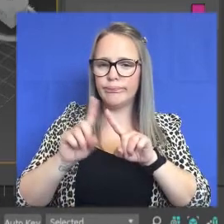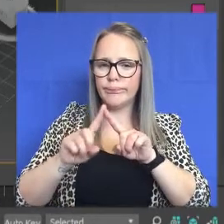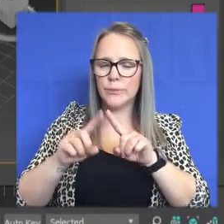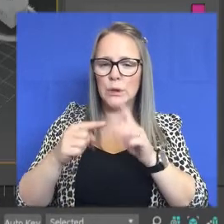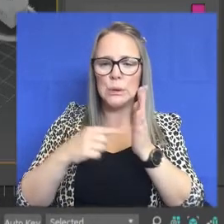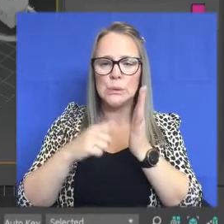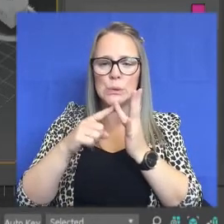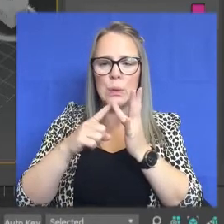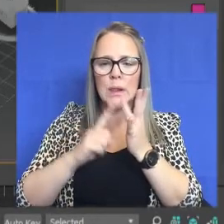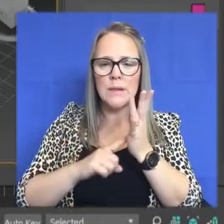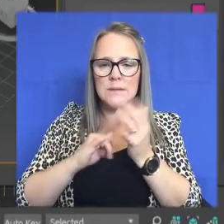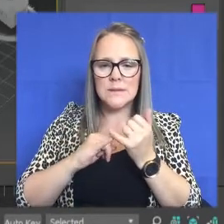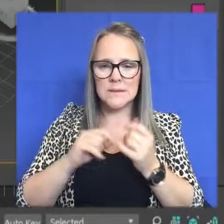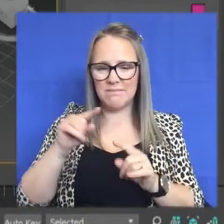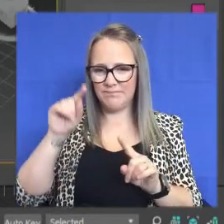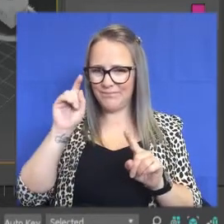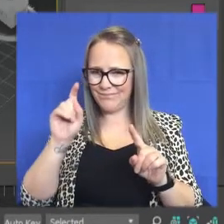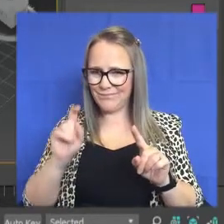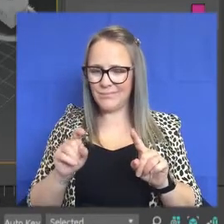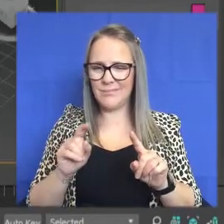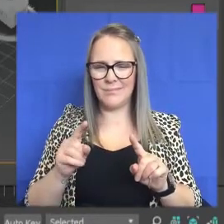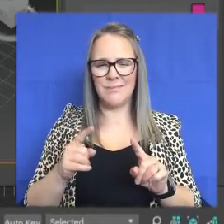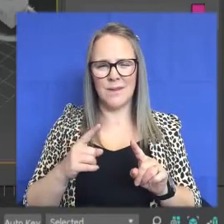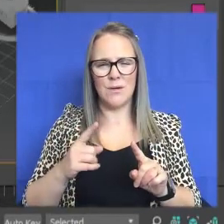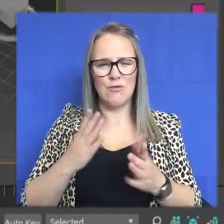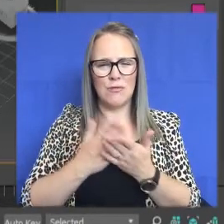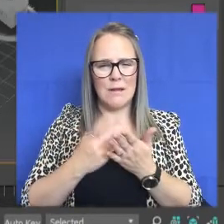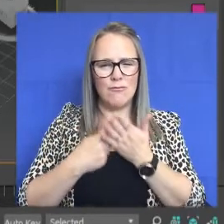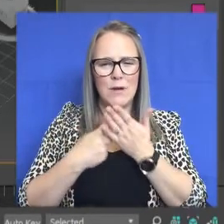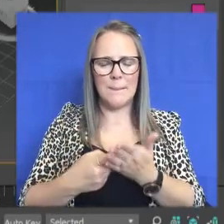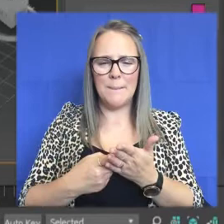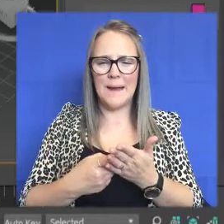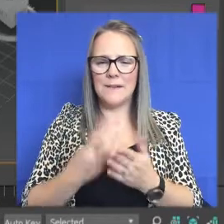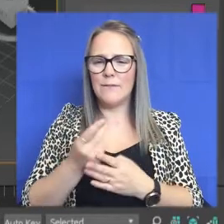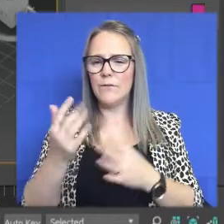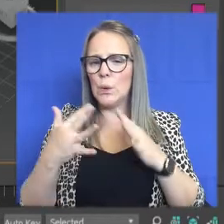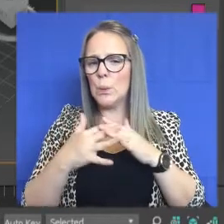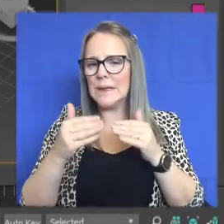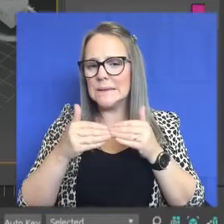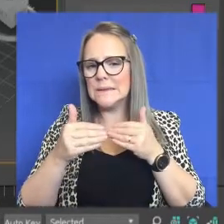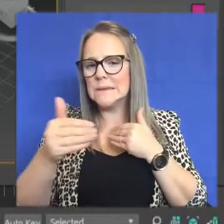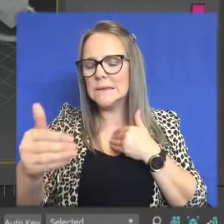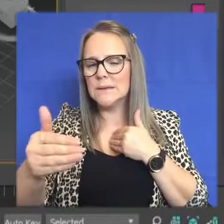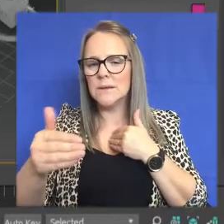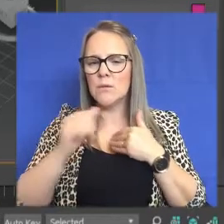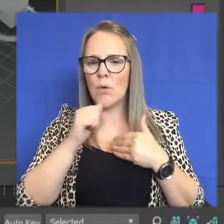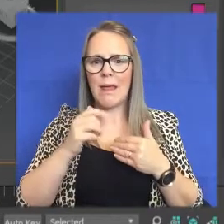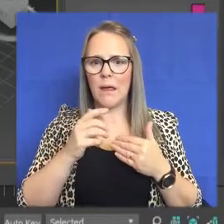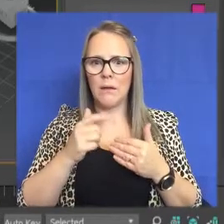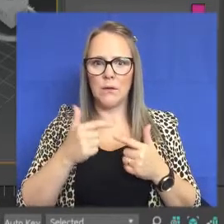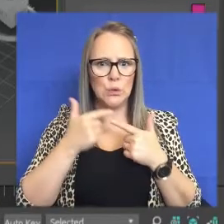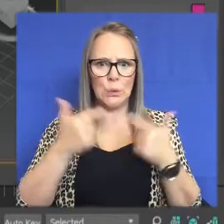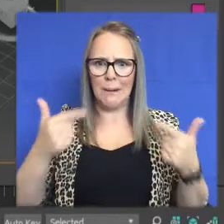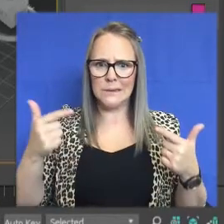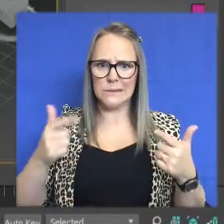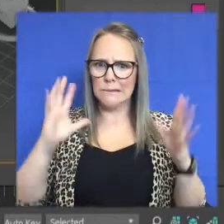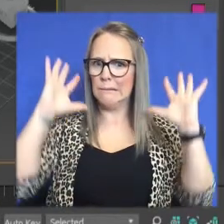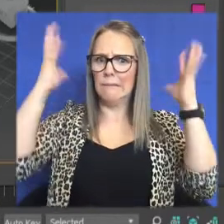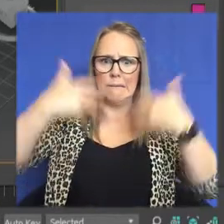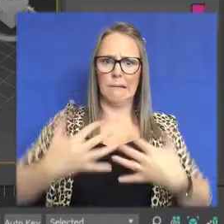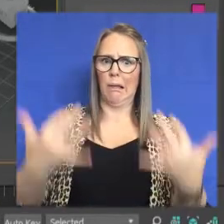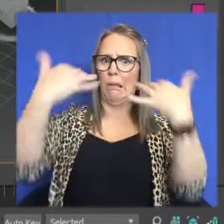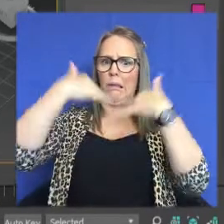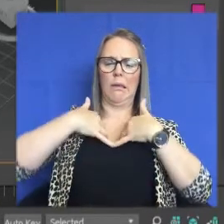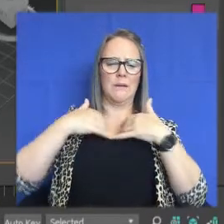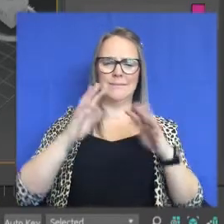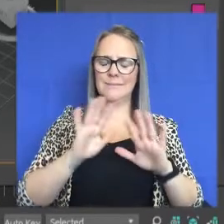tools. I would probably recommend, if first couple weeks just to get started, not to overload yourself too much.